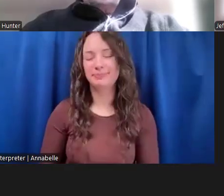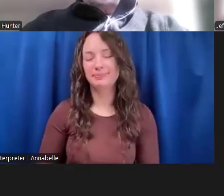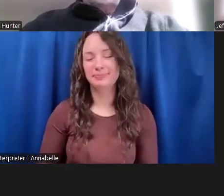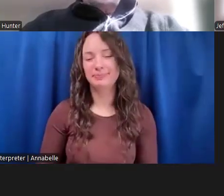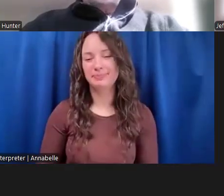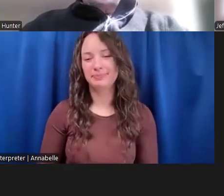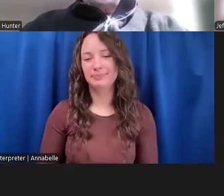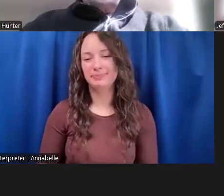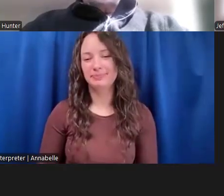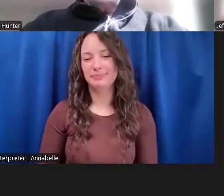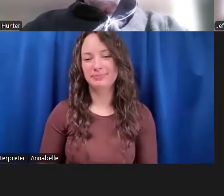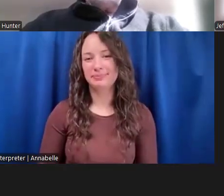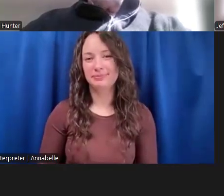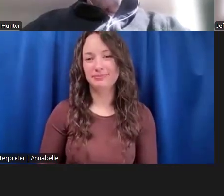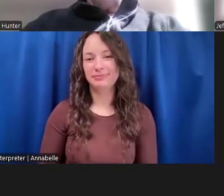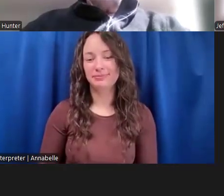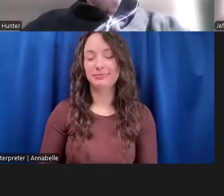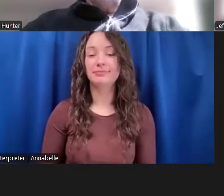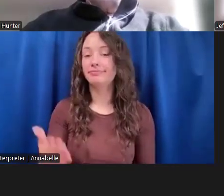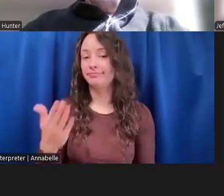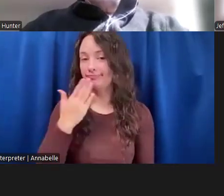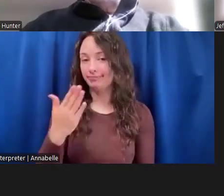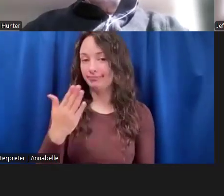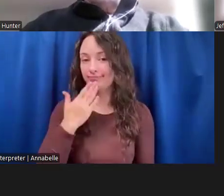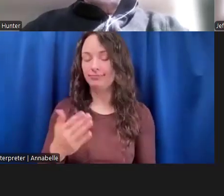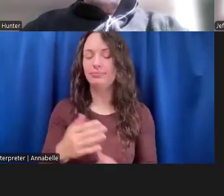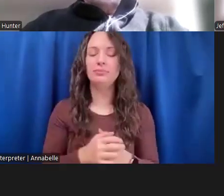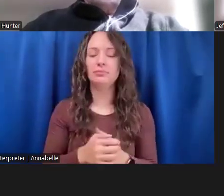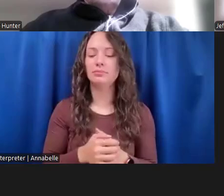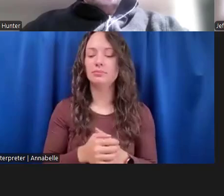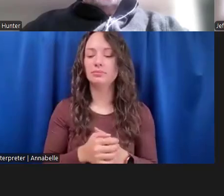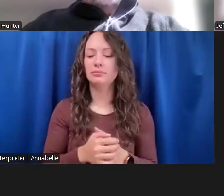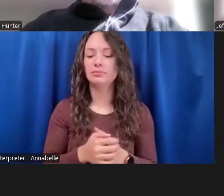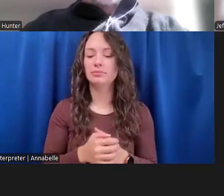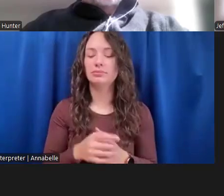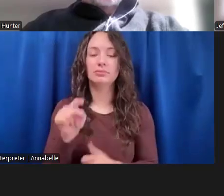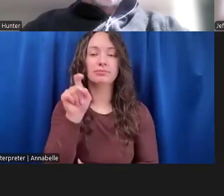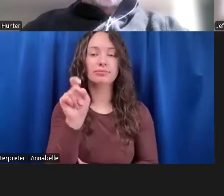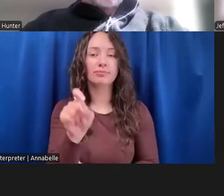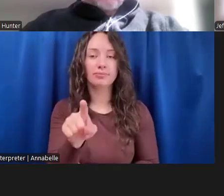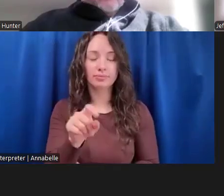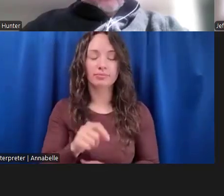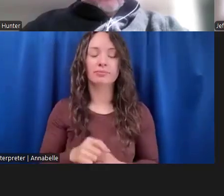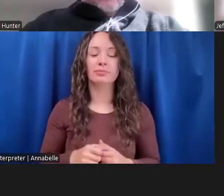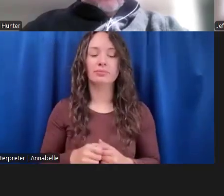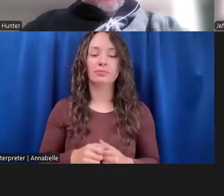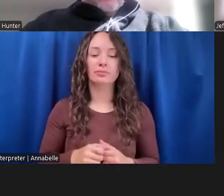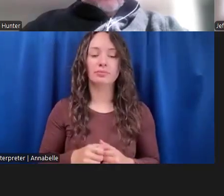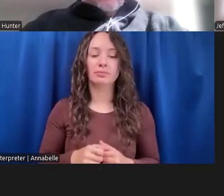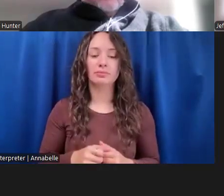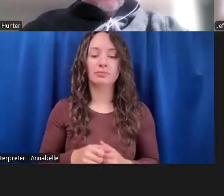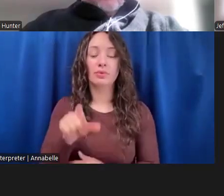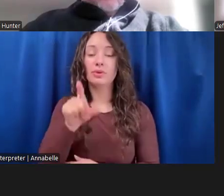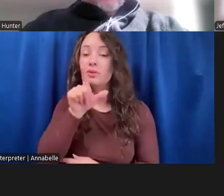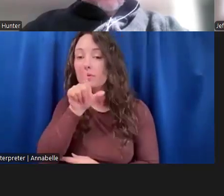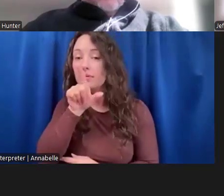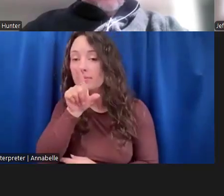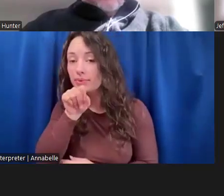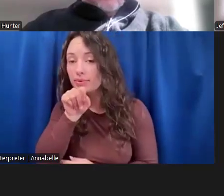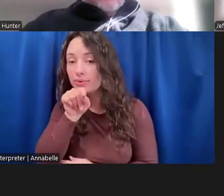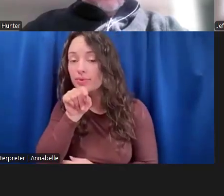Thank you, Chuck and Tony. We had a question. Are we losing birds or wildlife because